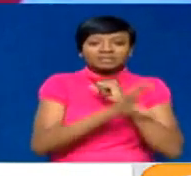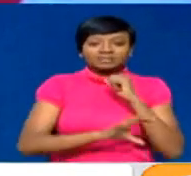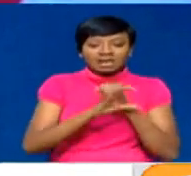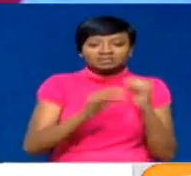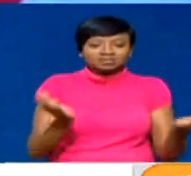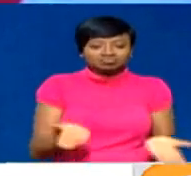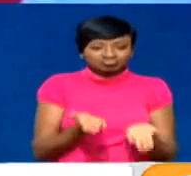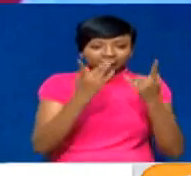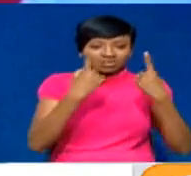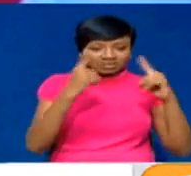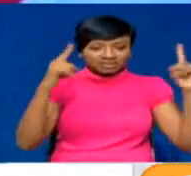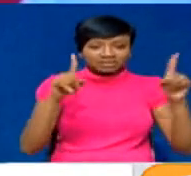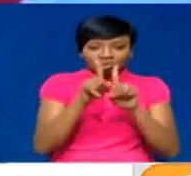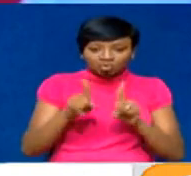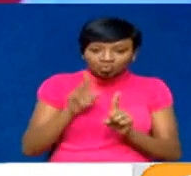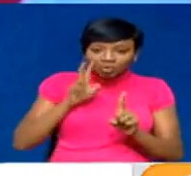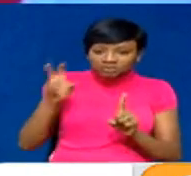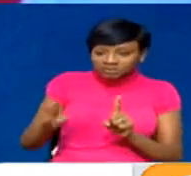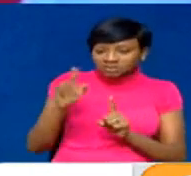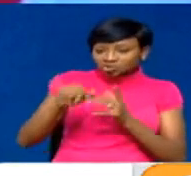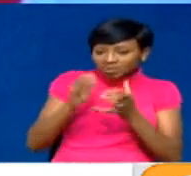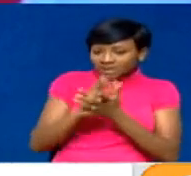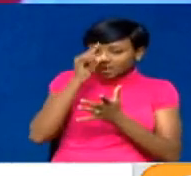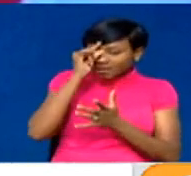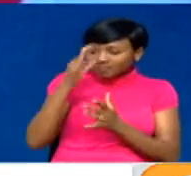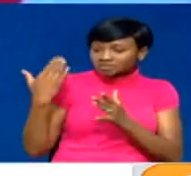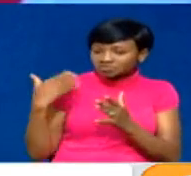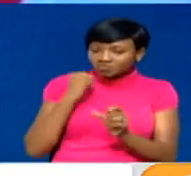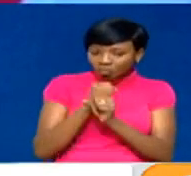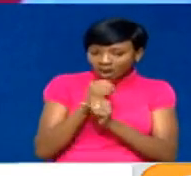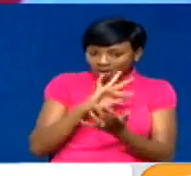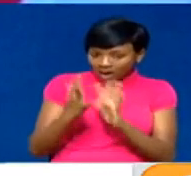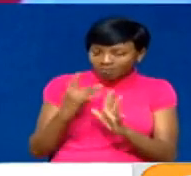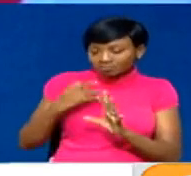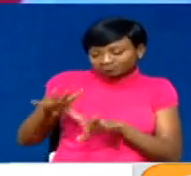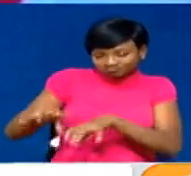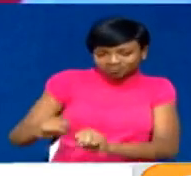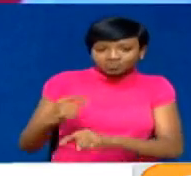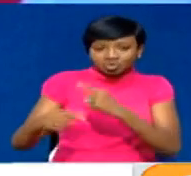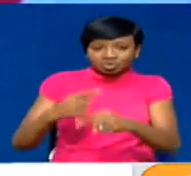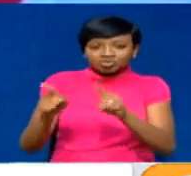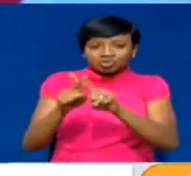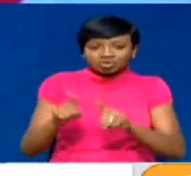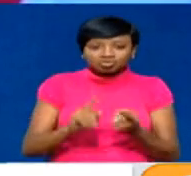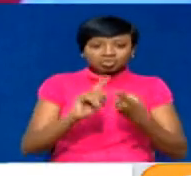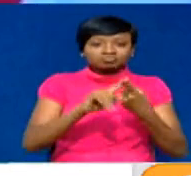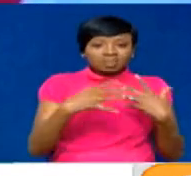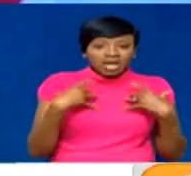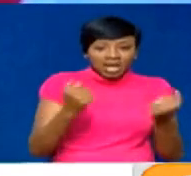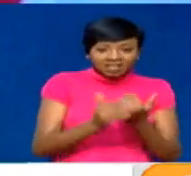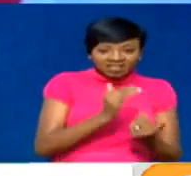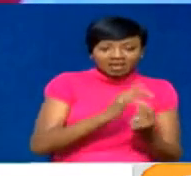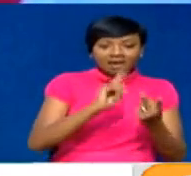by building on the successes recorded by the Jubilee administration. Odinga promised to revolutionize